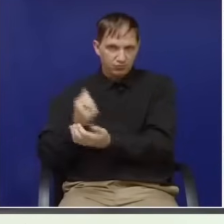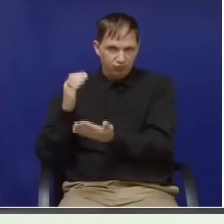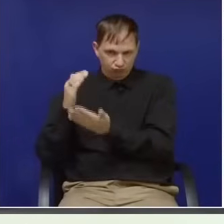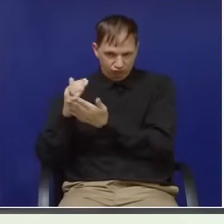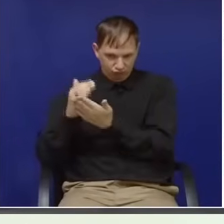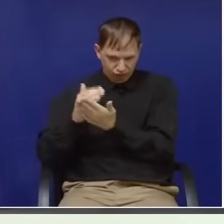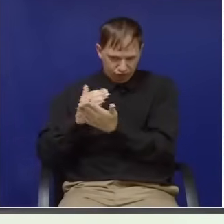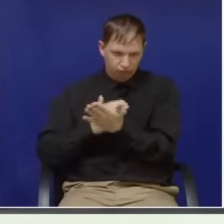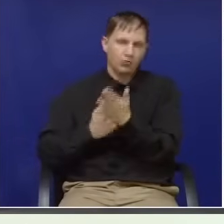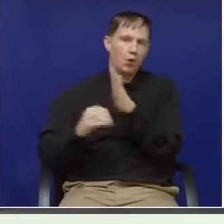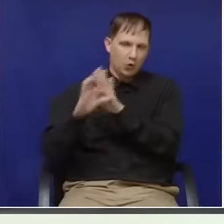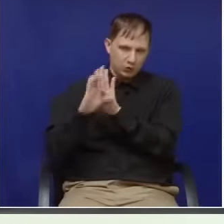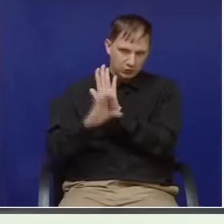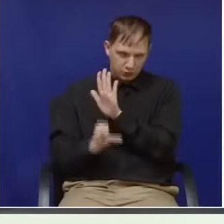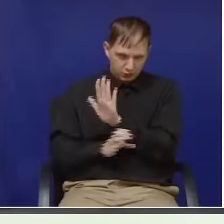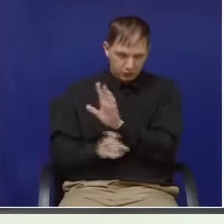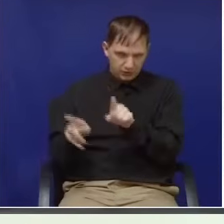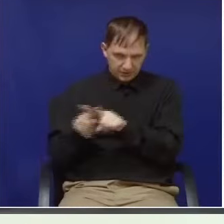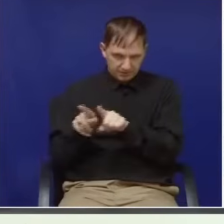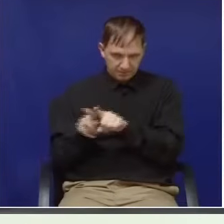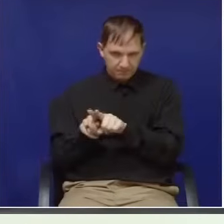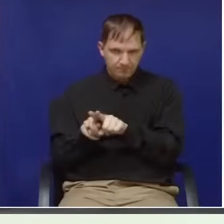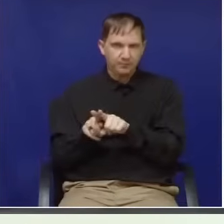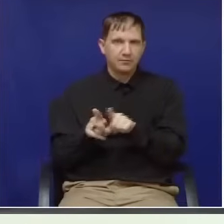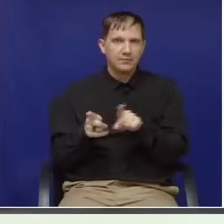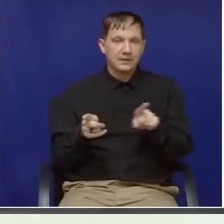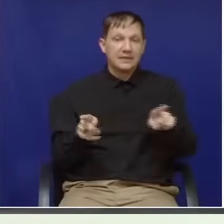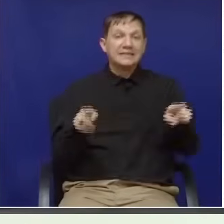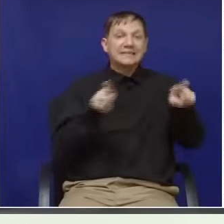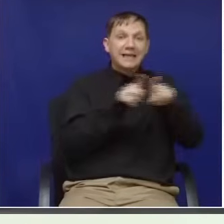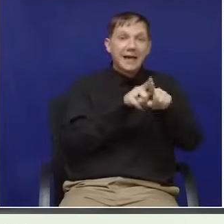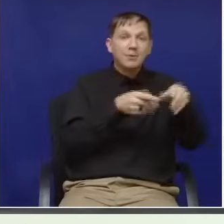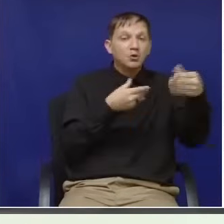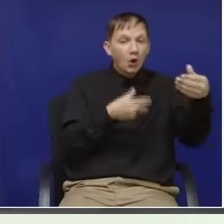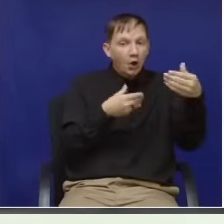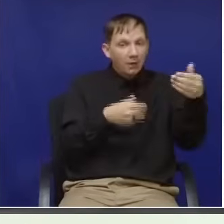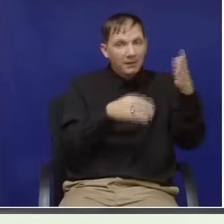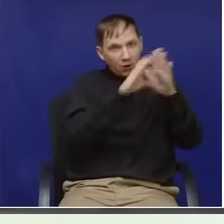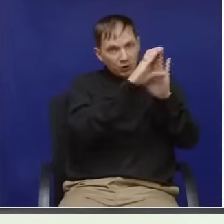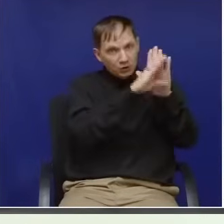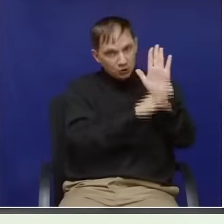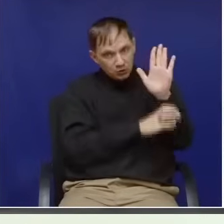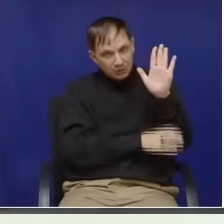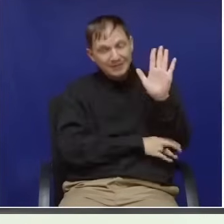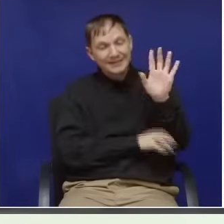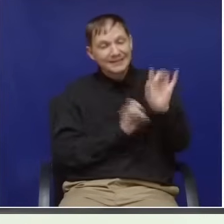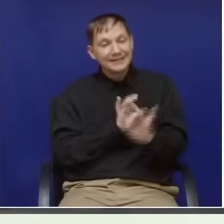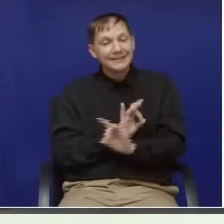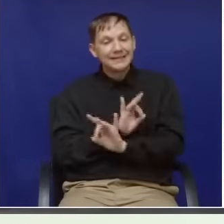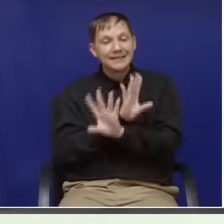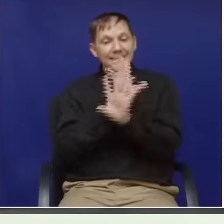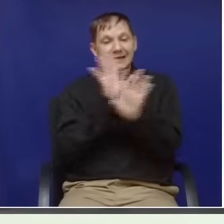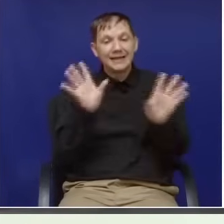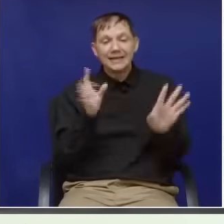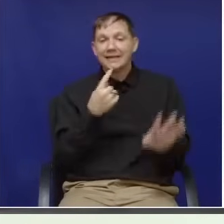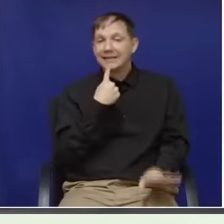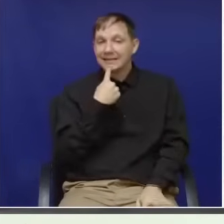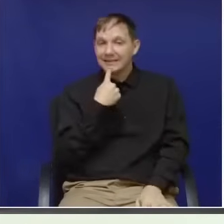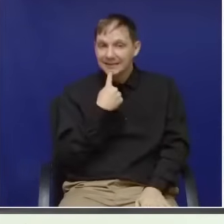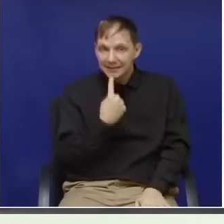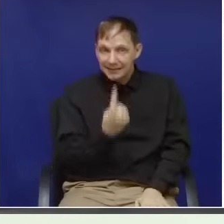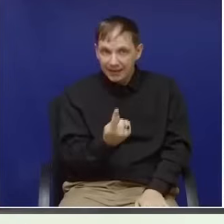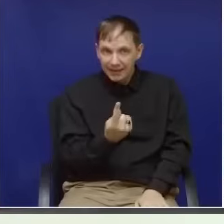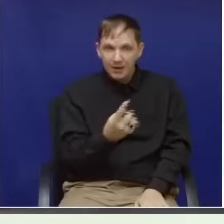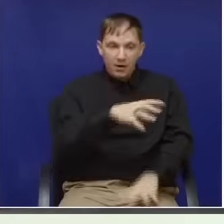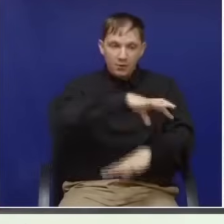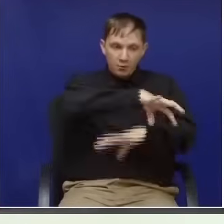the Constitution. And it is in the same Constitution wherein it clearly indicates that